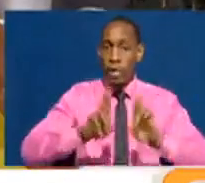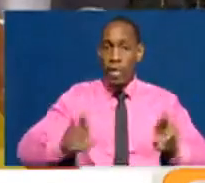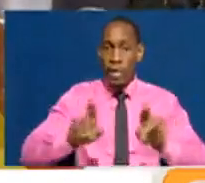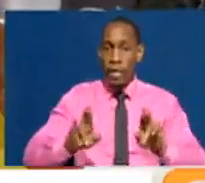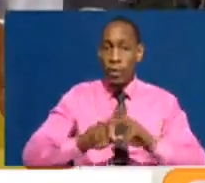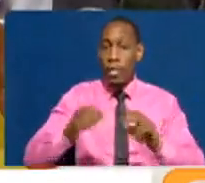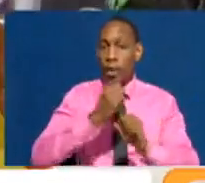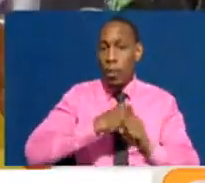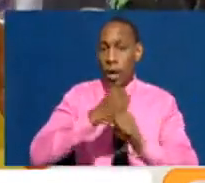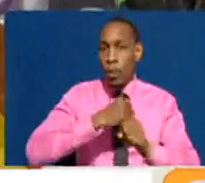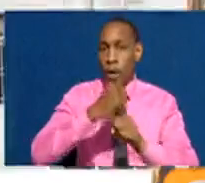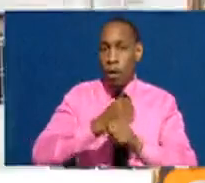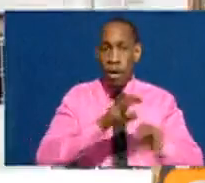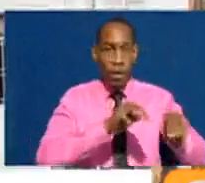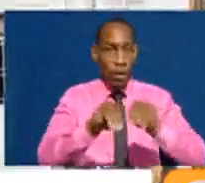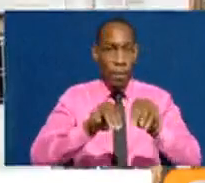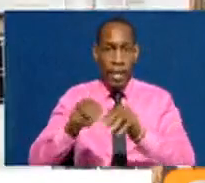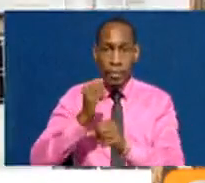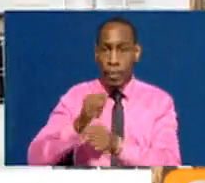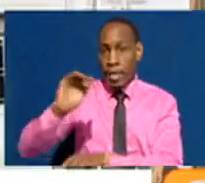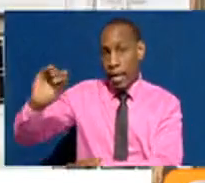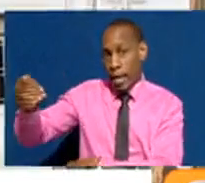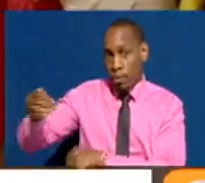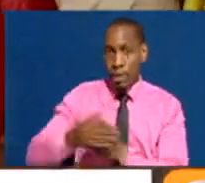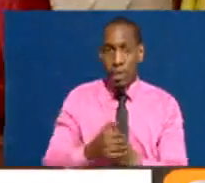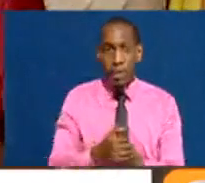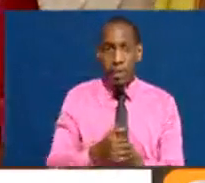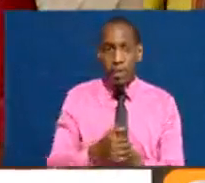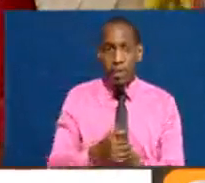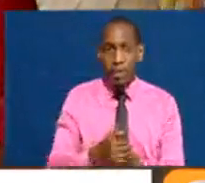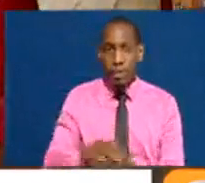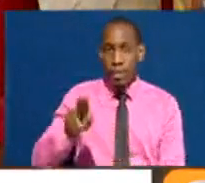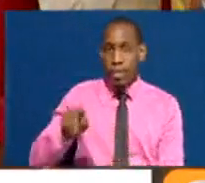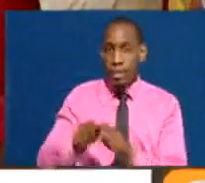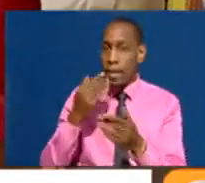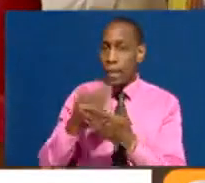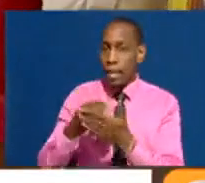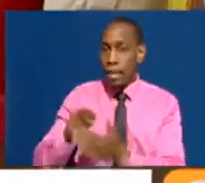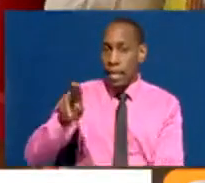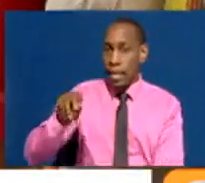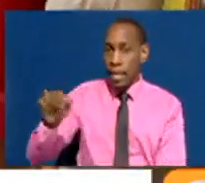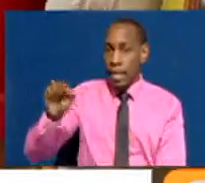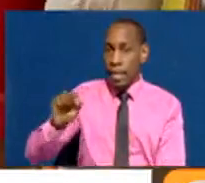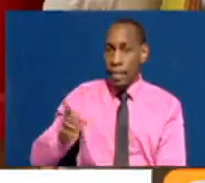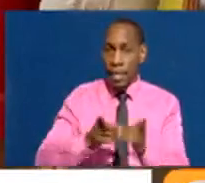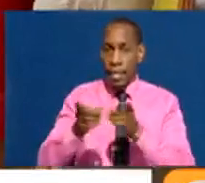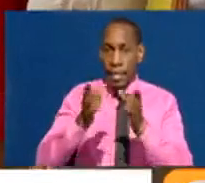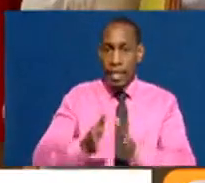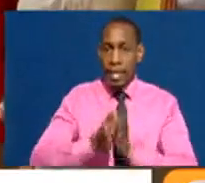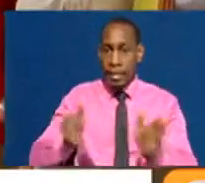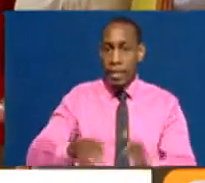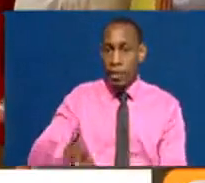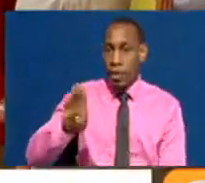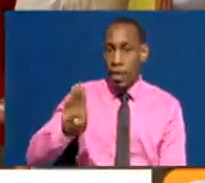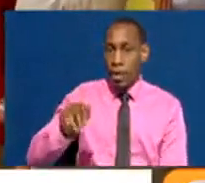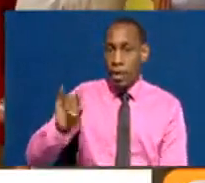the ground running in managing the affairs of the county, thanking the NMS Director General, Major General Mohamed Badi,